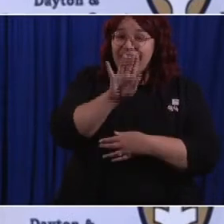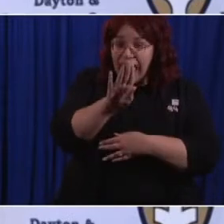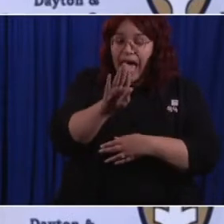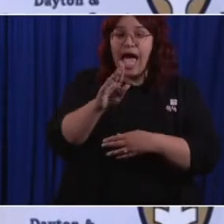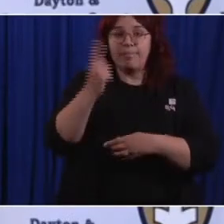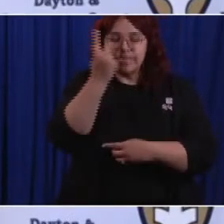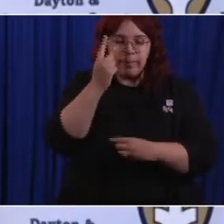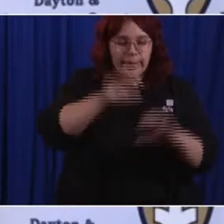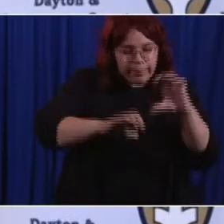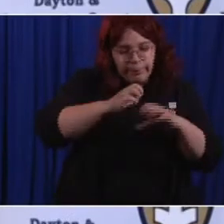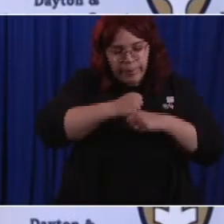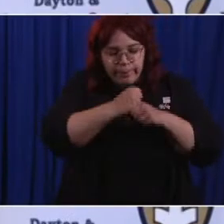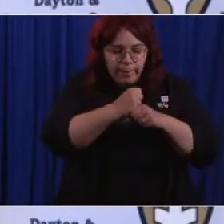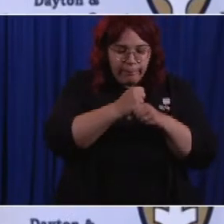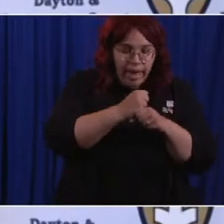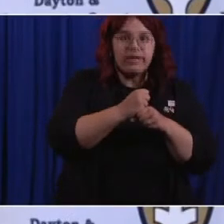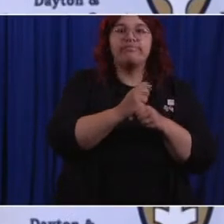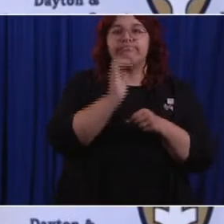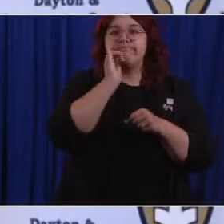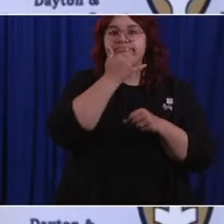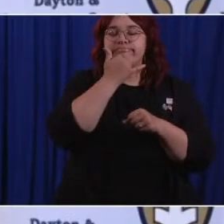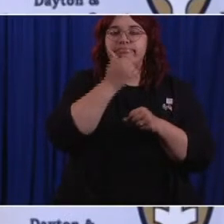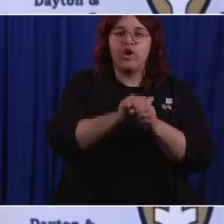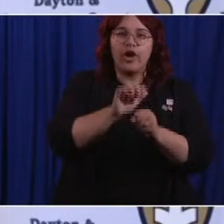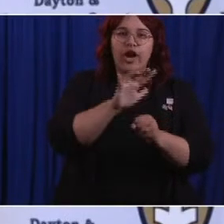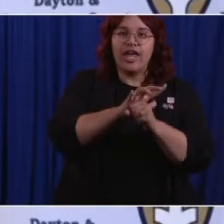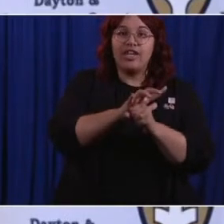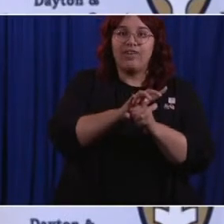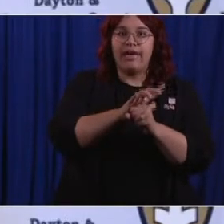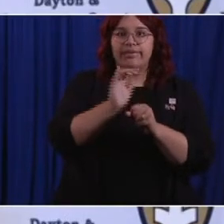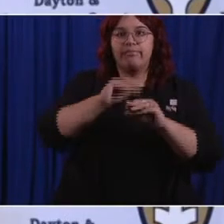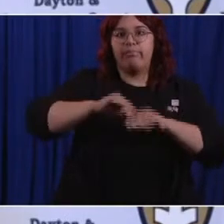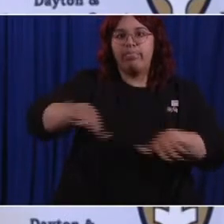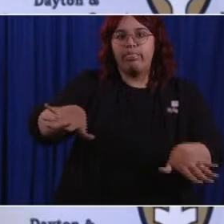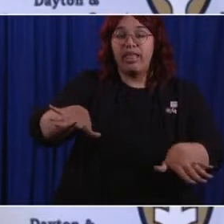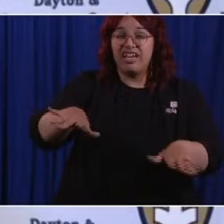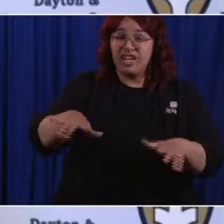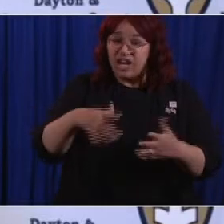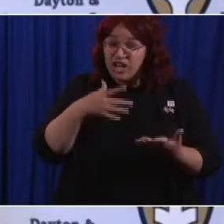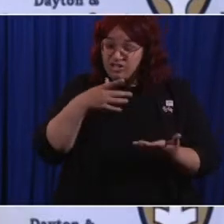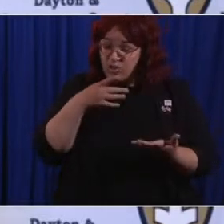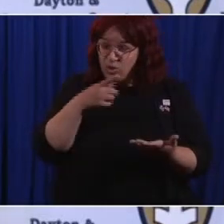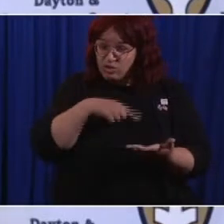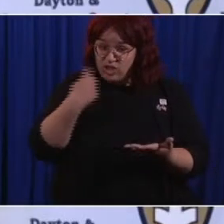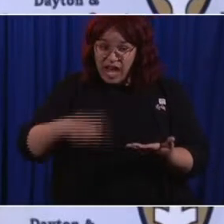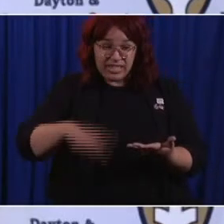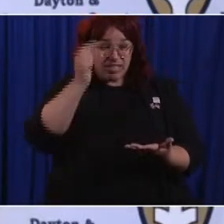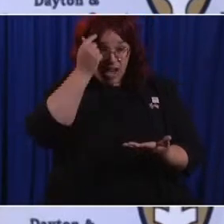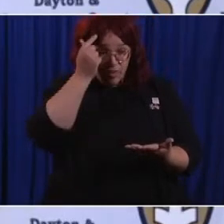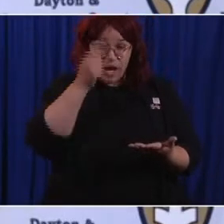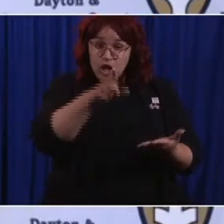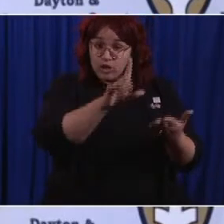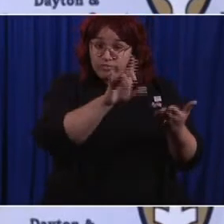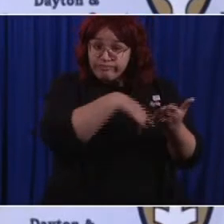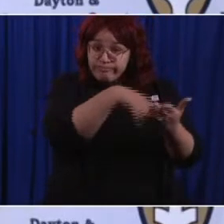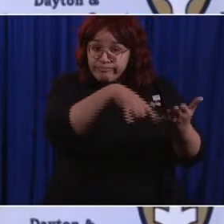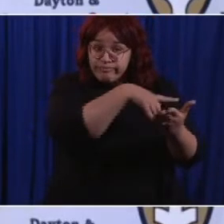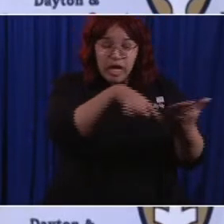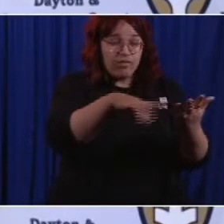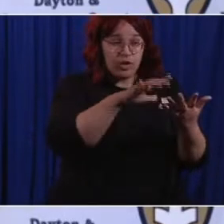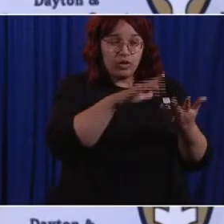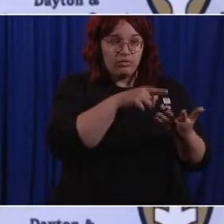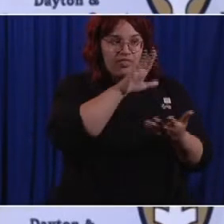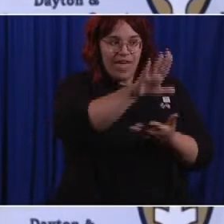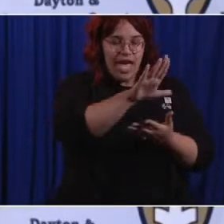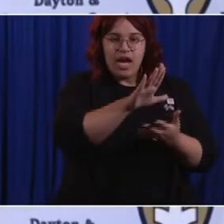whether he's criticizing the Chinese government's handling of the virus. And if so, does he also have any criticisms for